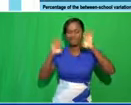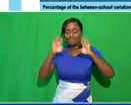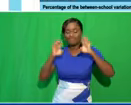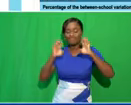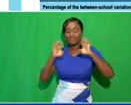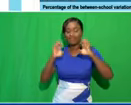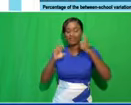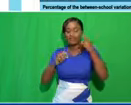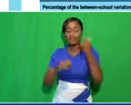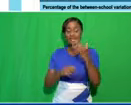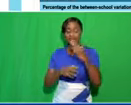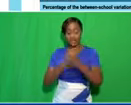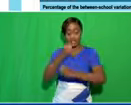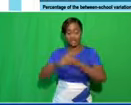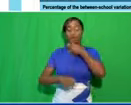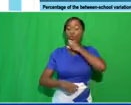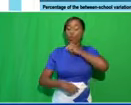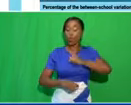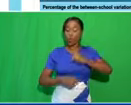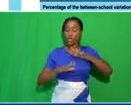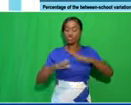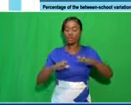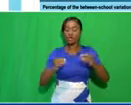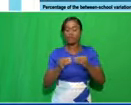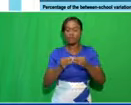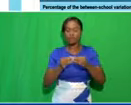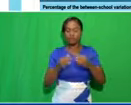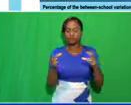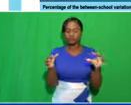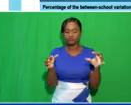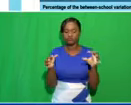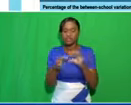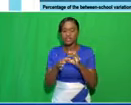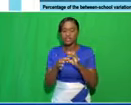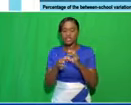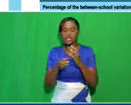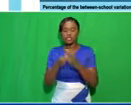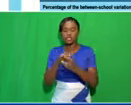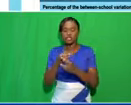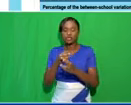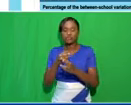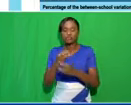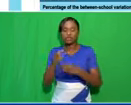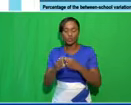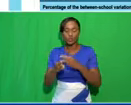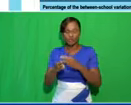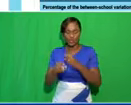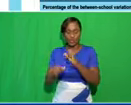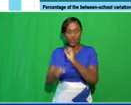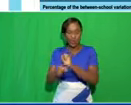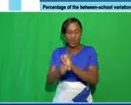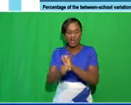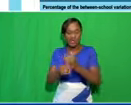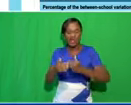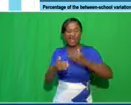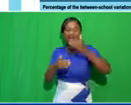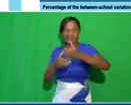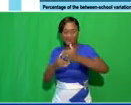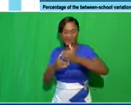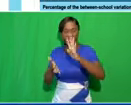administered to 15-year-olds, and it's more aligned to the world of work that those students would eventually